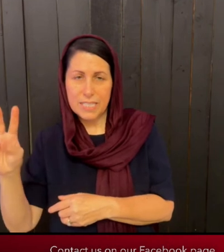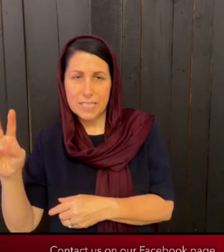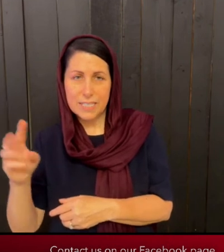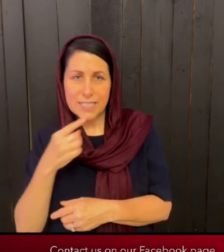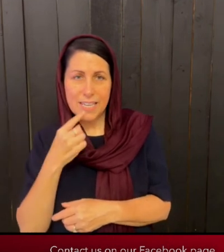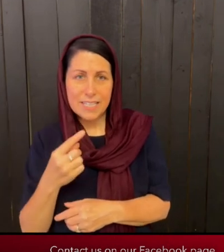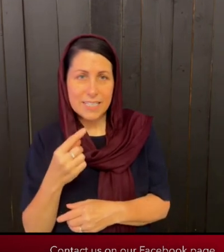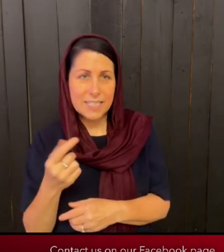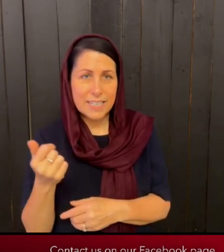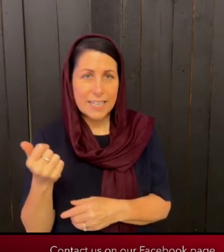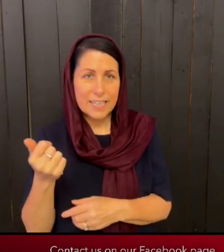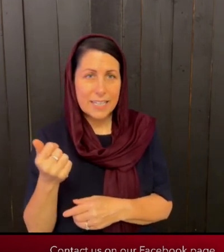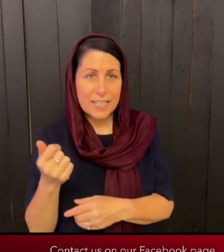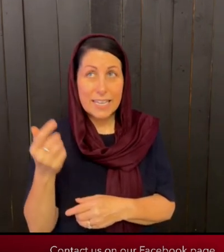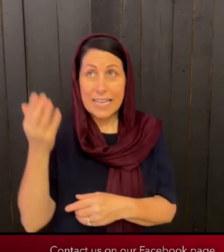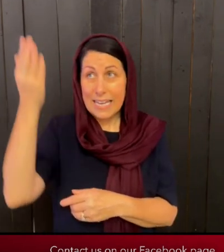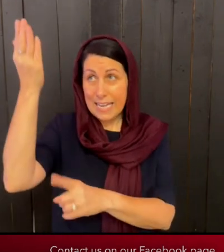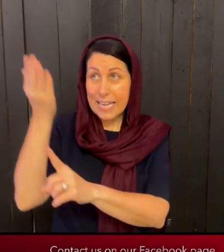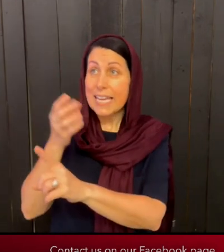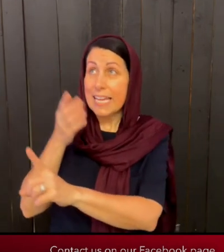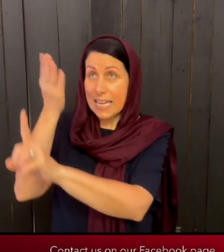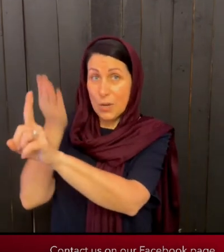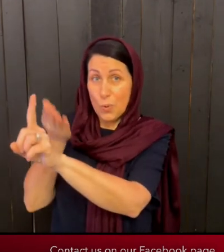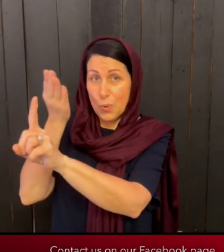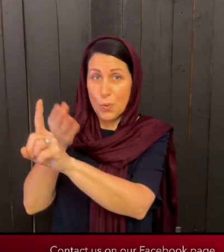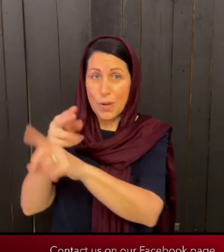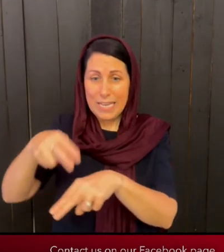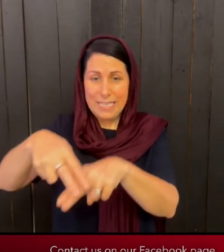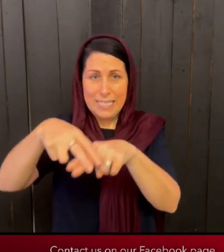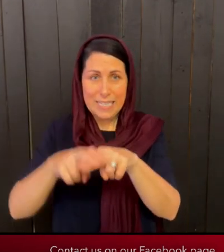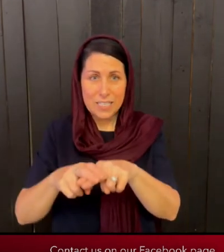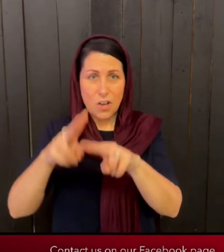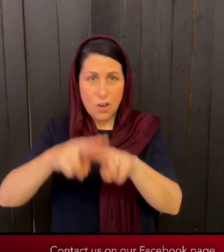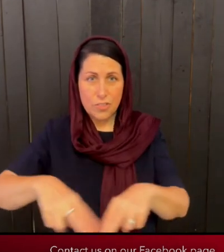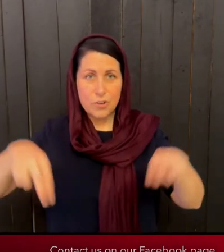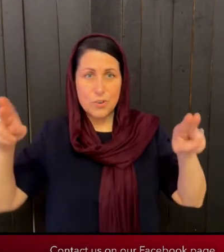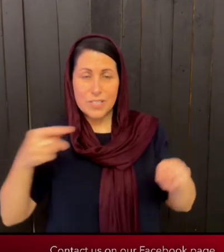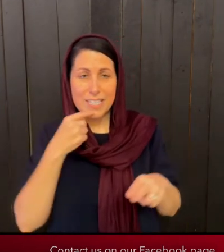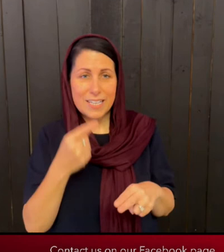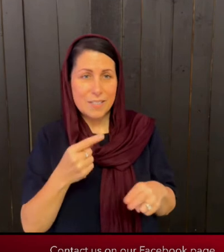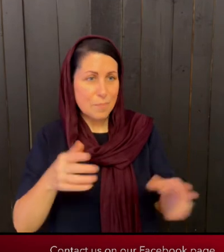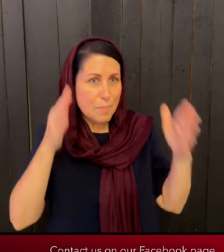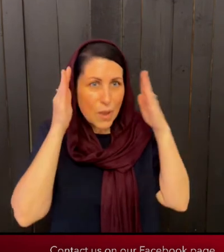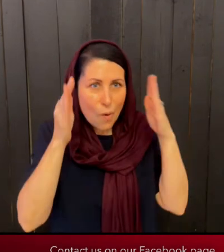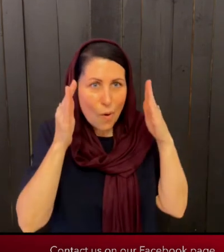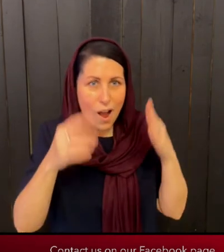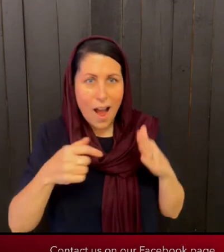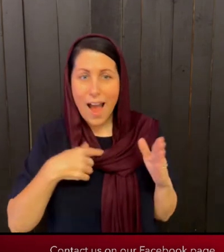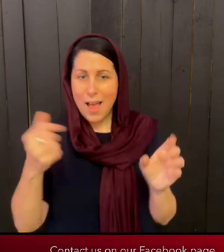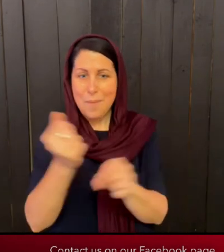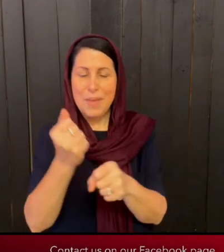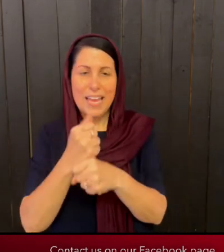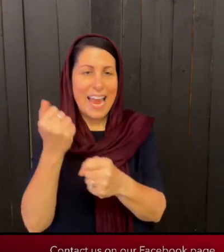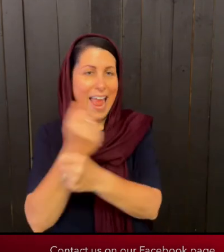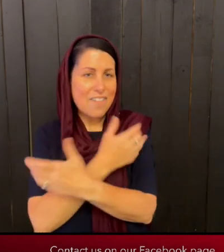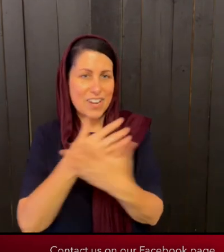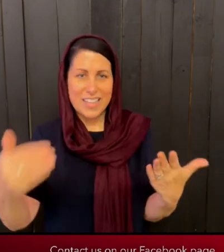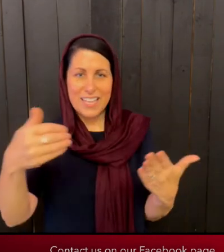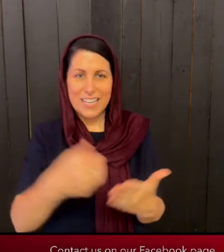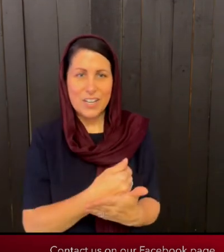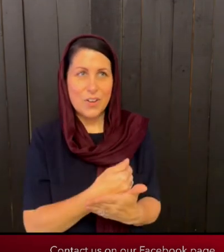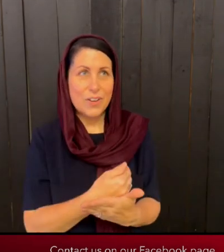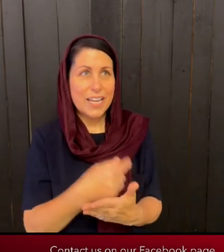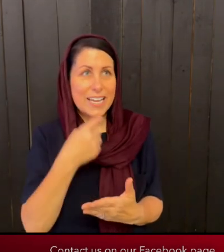And he who sits on the throne said, "Behold, I am making all things new." And he said, "Write, for these words